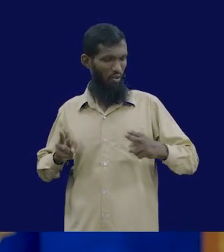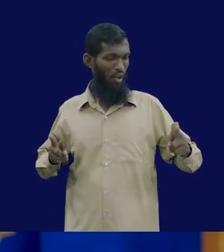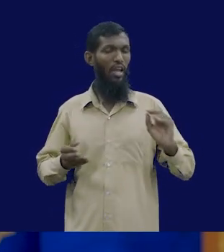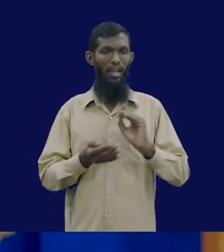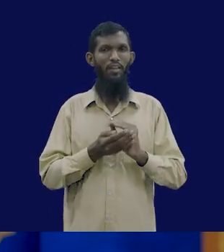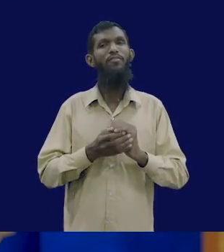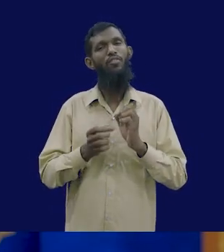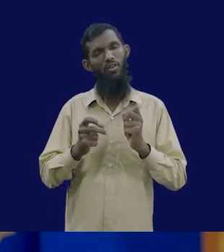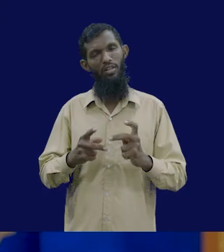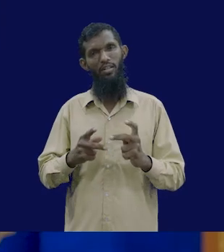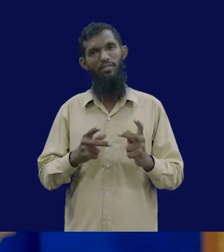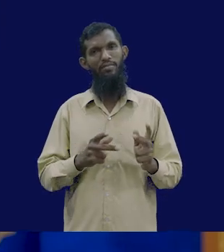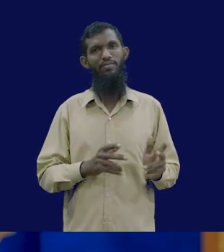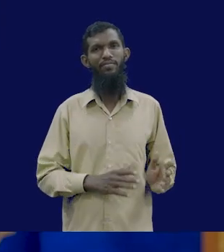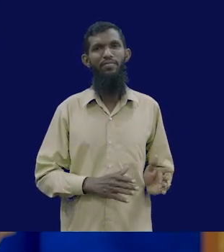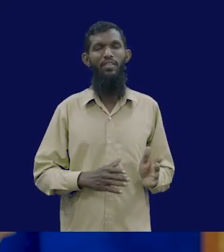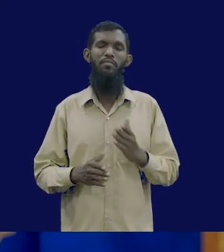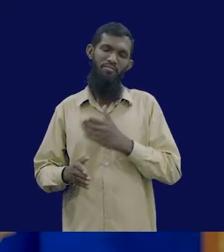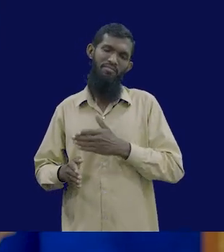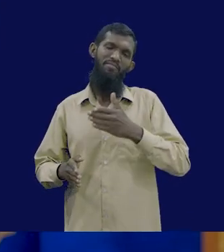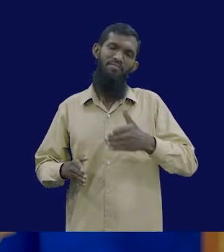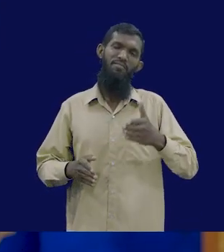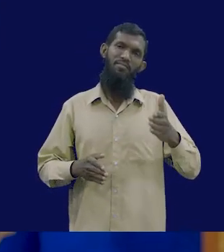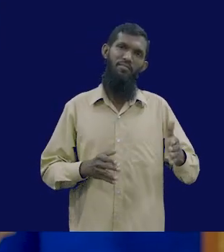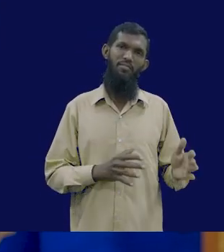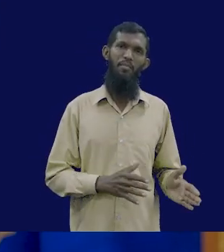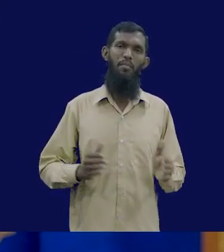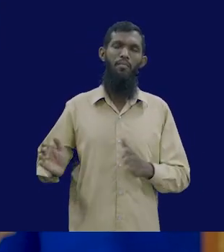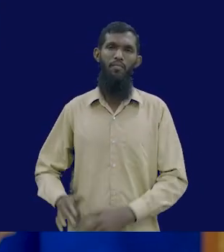As for delaying, it is